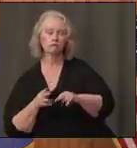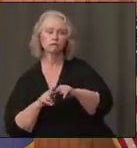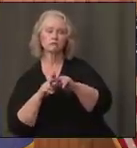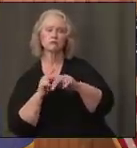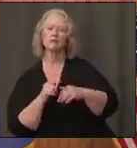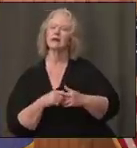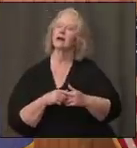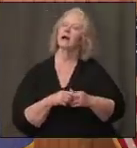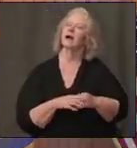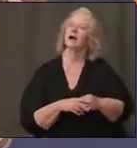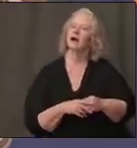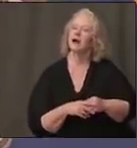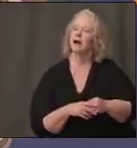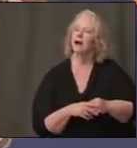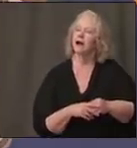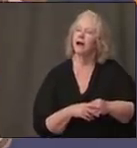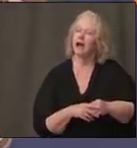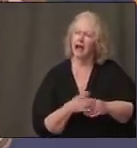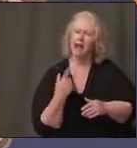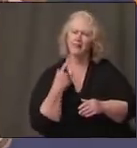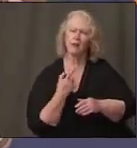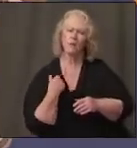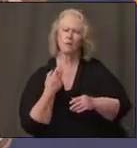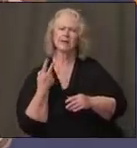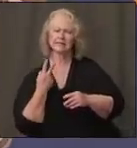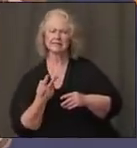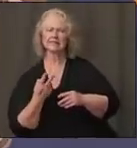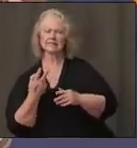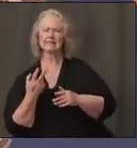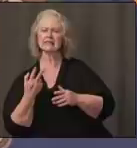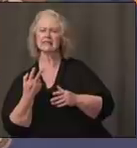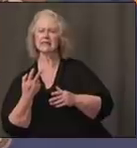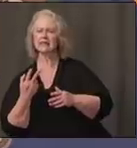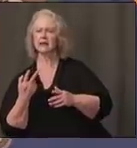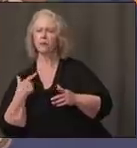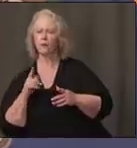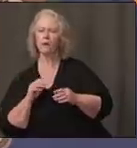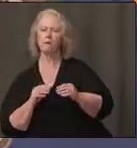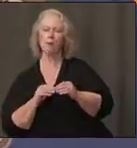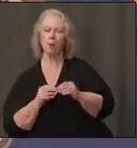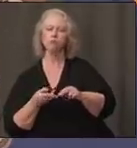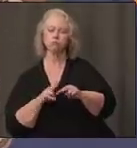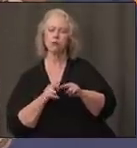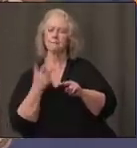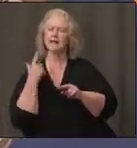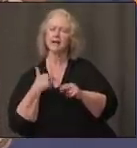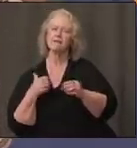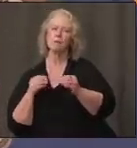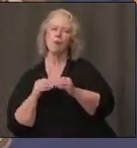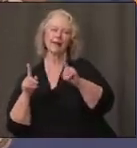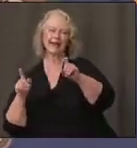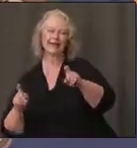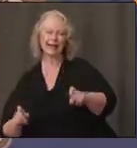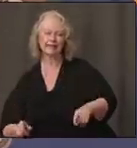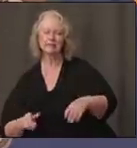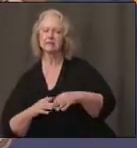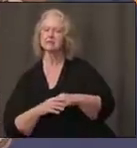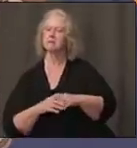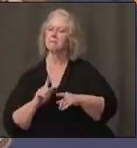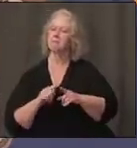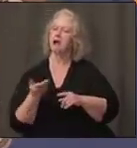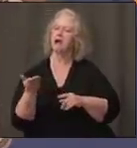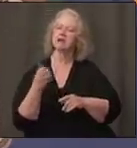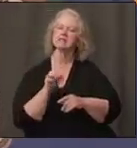I think you'll see certainly more documented cases as the testing goes up. Scott and Zeke gave me some comfort that